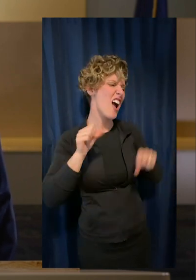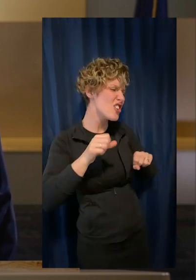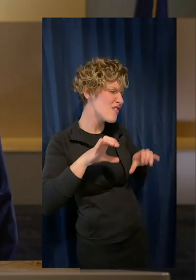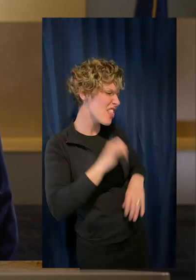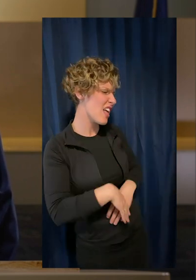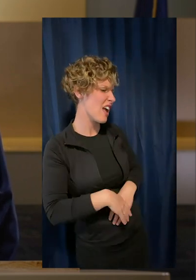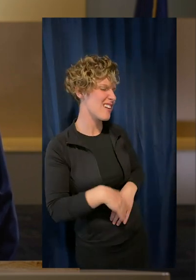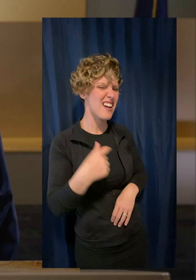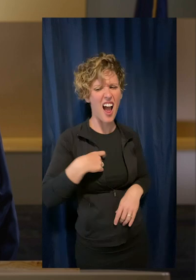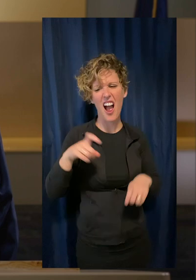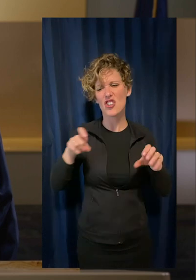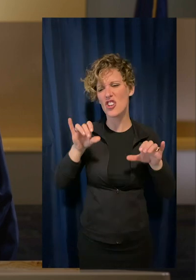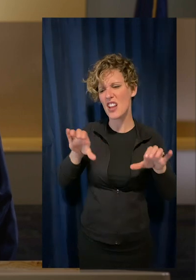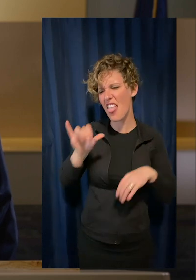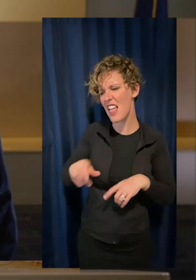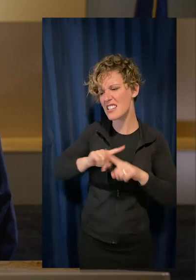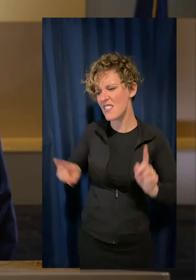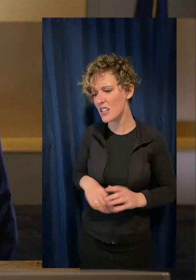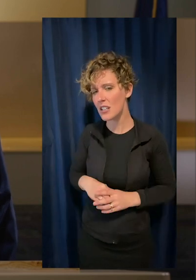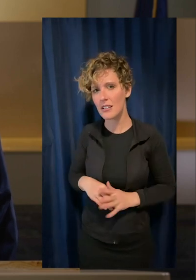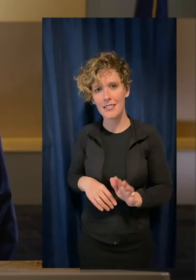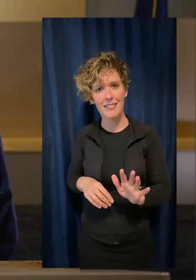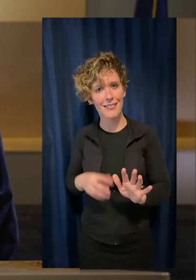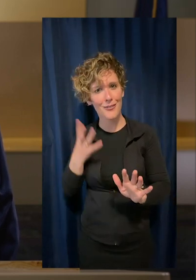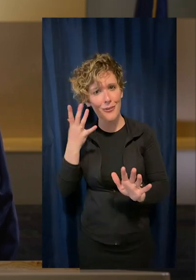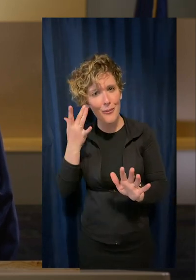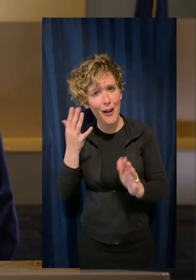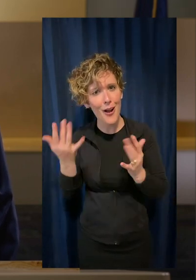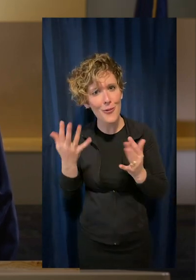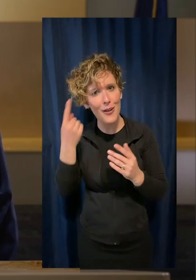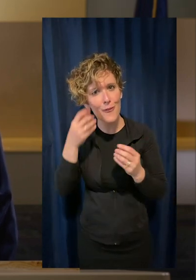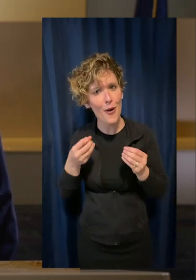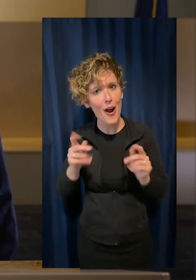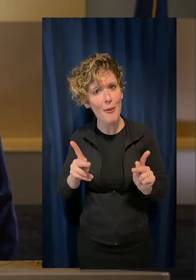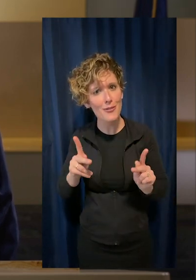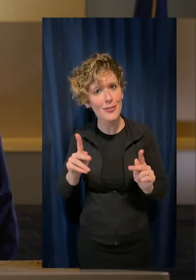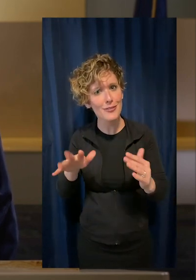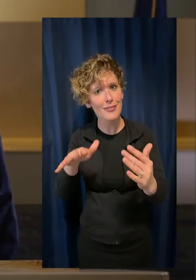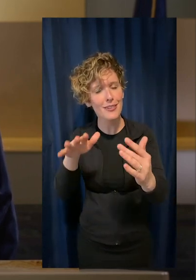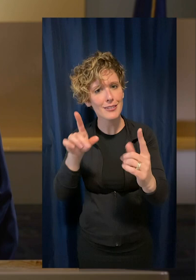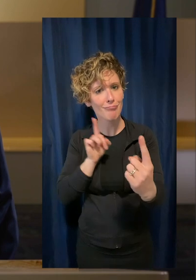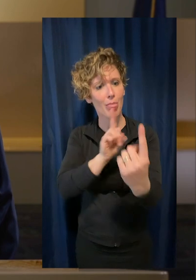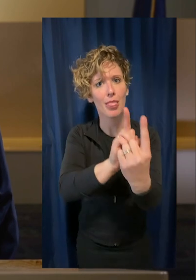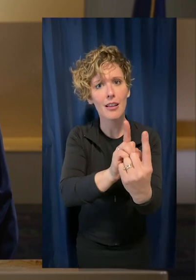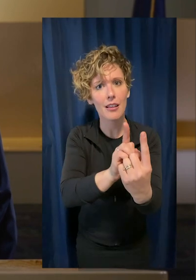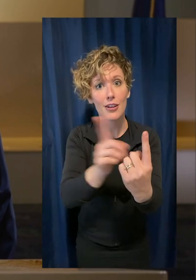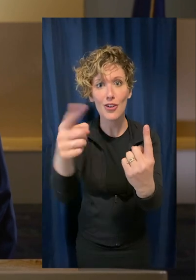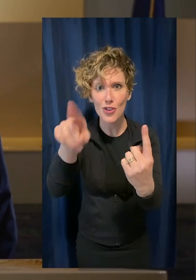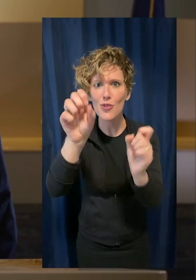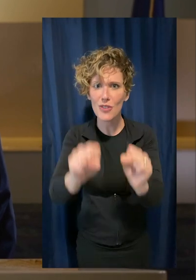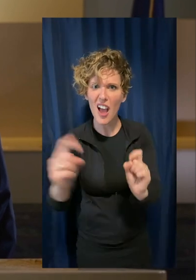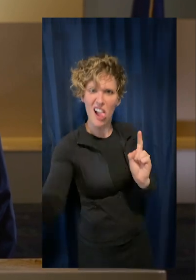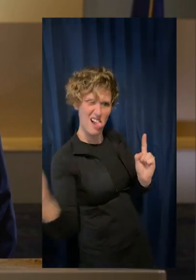differently. Why wait for opportunities to come to you? We can make our own opportunities right now without waiting for